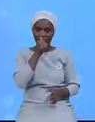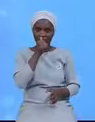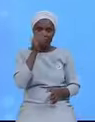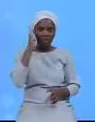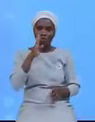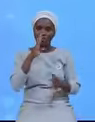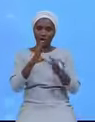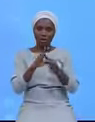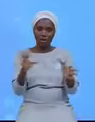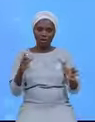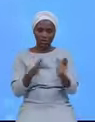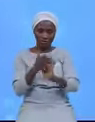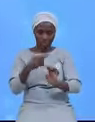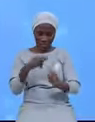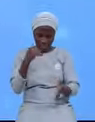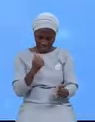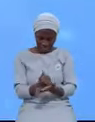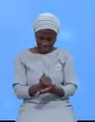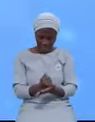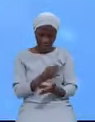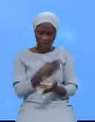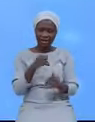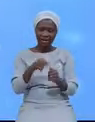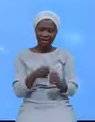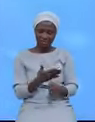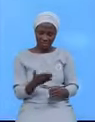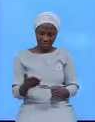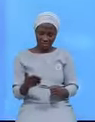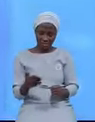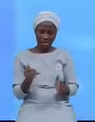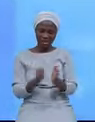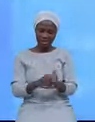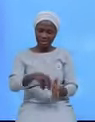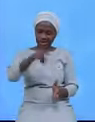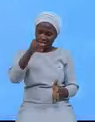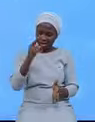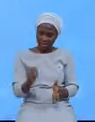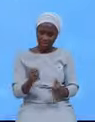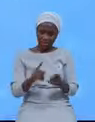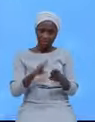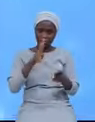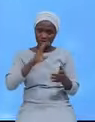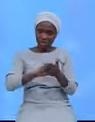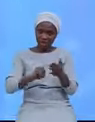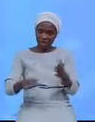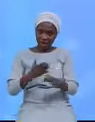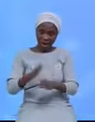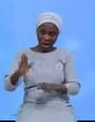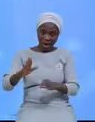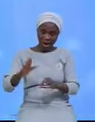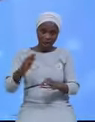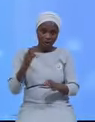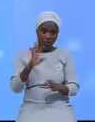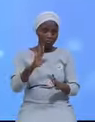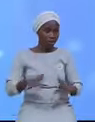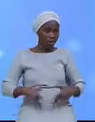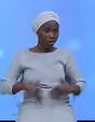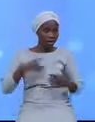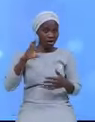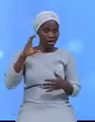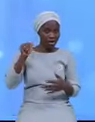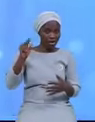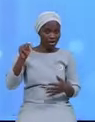loosed. And everything that needs to be taken away from your life, from cancer to